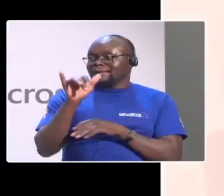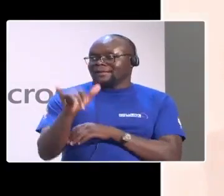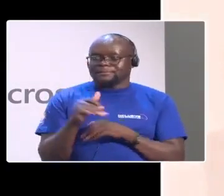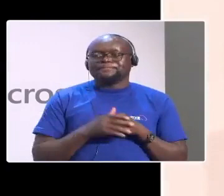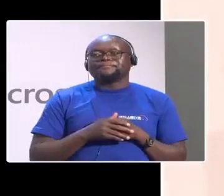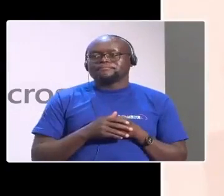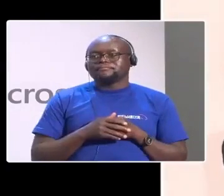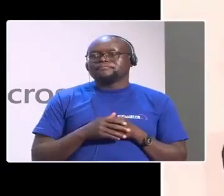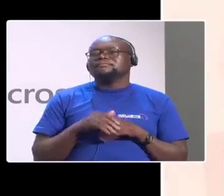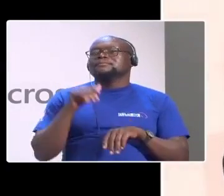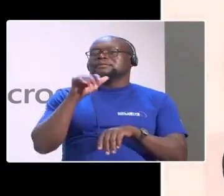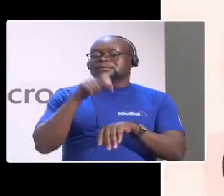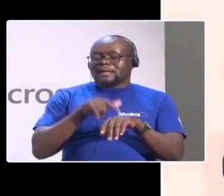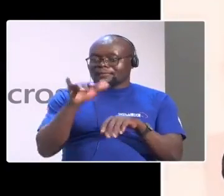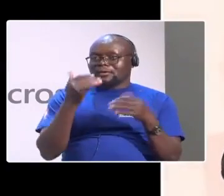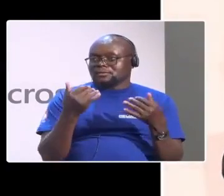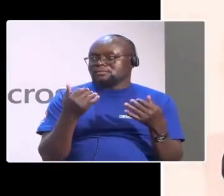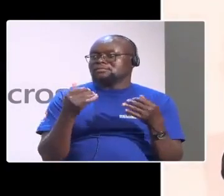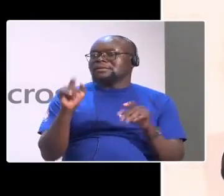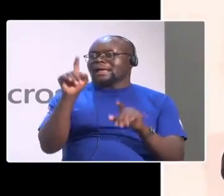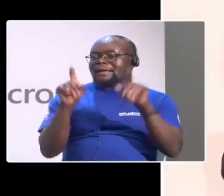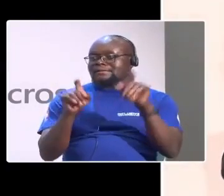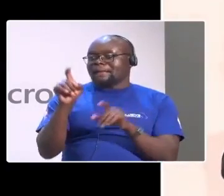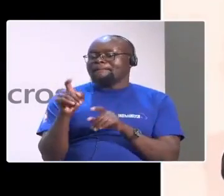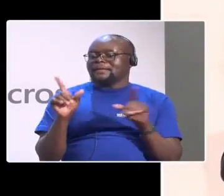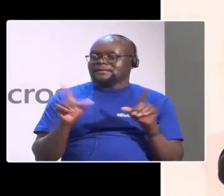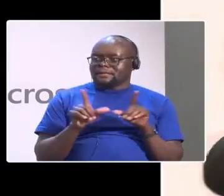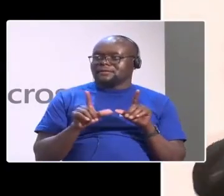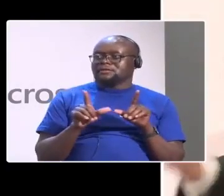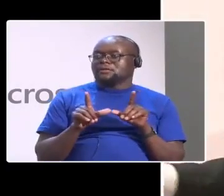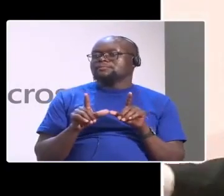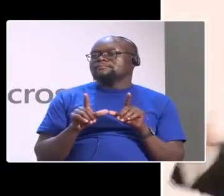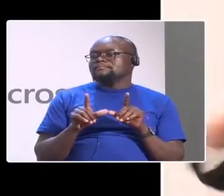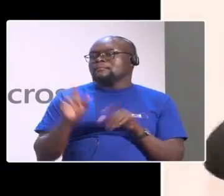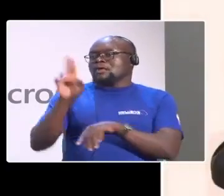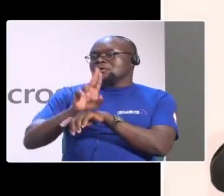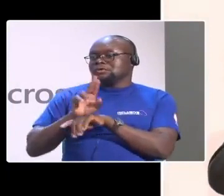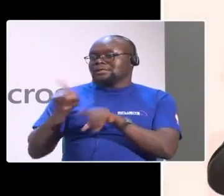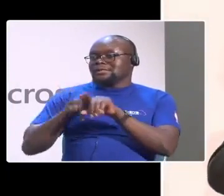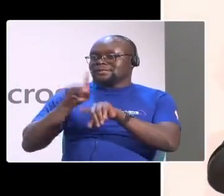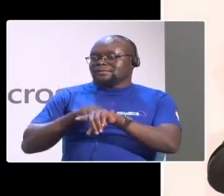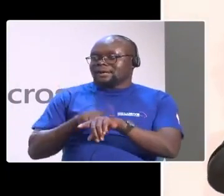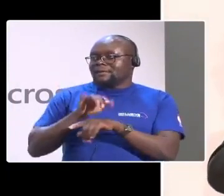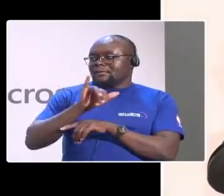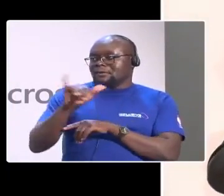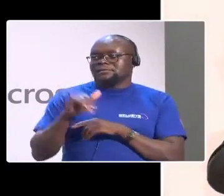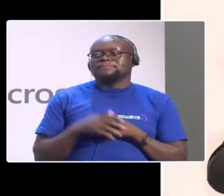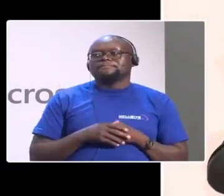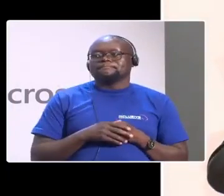that when those exams, the certifications are, I need to stop saying exam, when those certifications